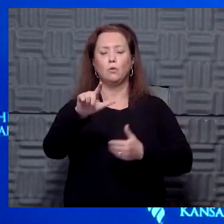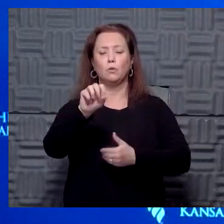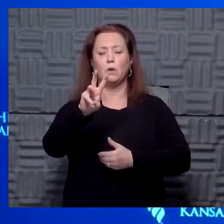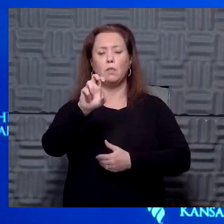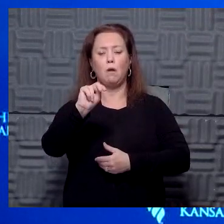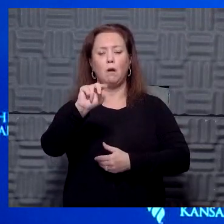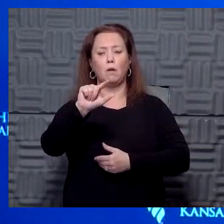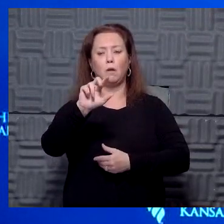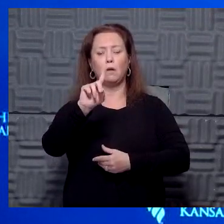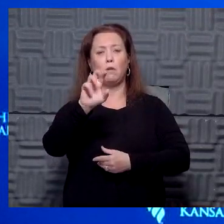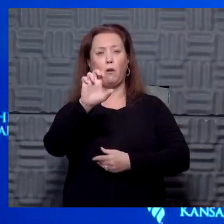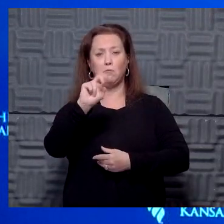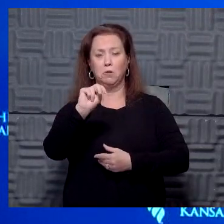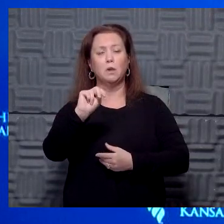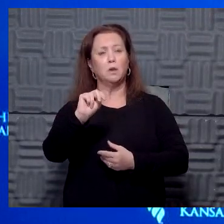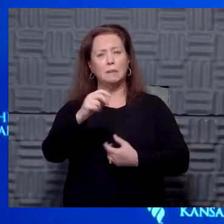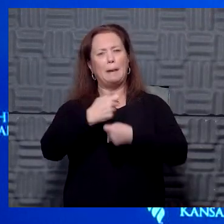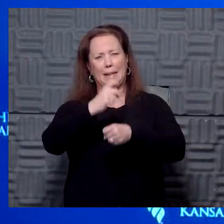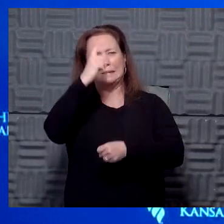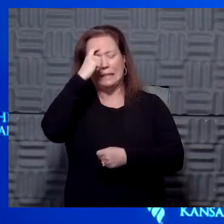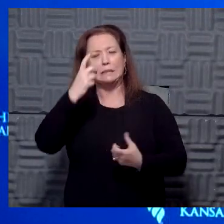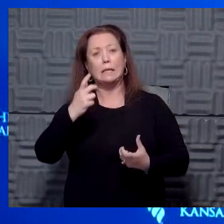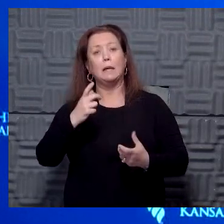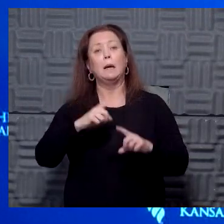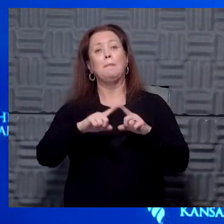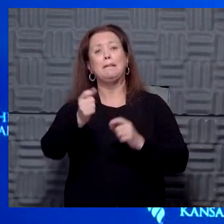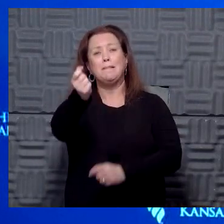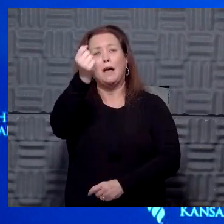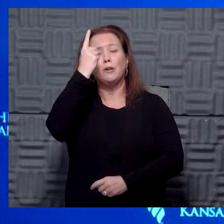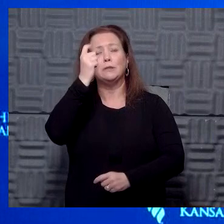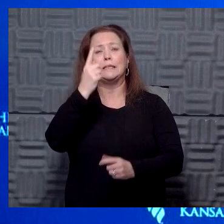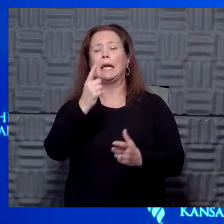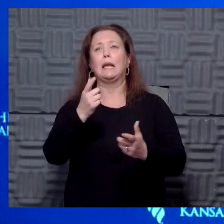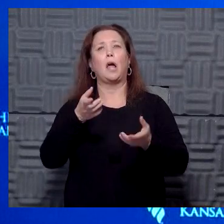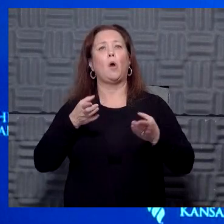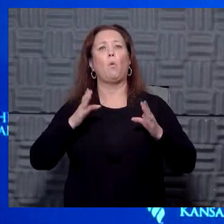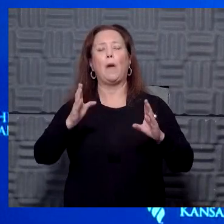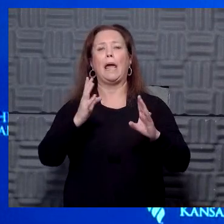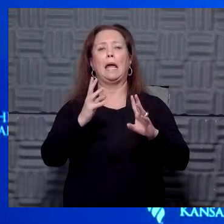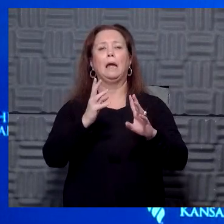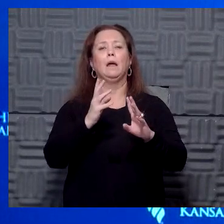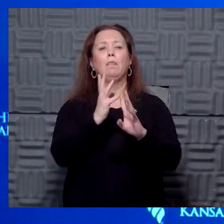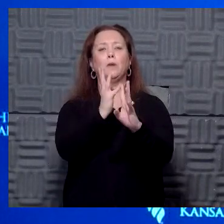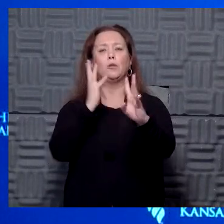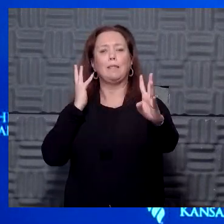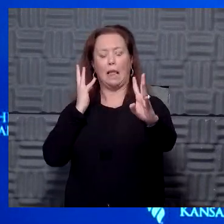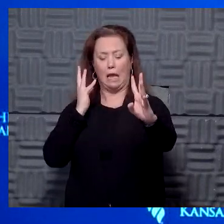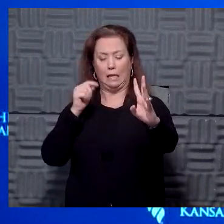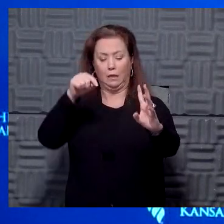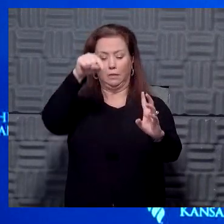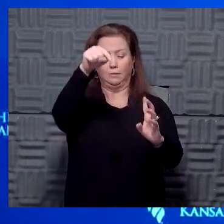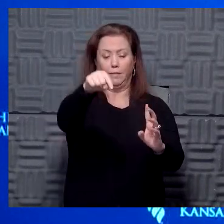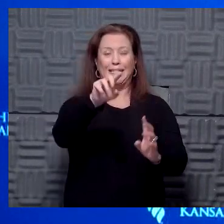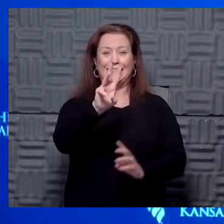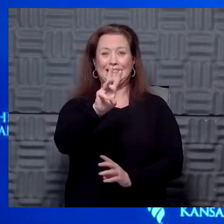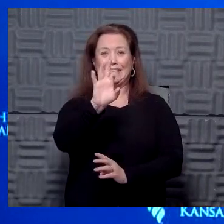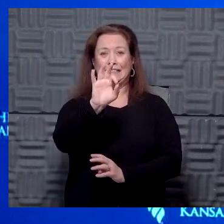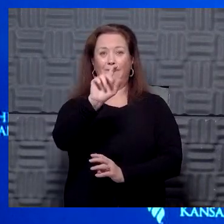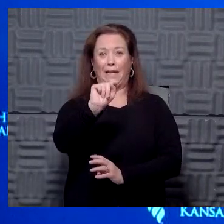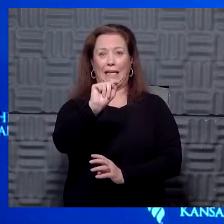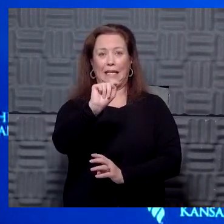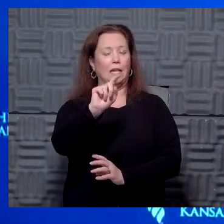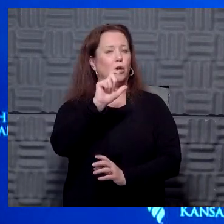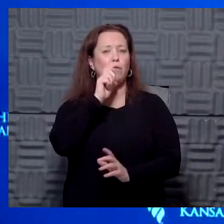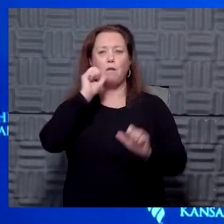go outside and do some gardening. Makes total sense. But by gosh, have some way that there's a line, that people are 6 feet apart. You're not all in the store